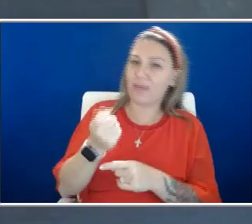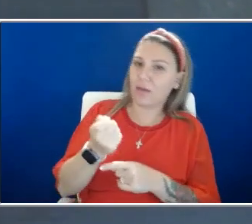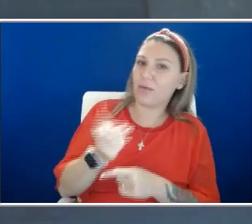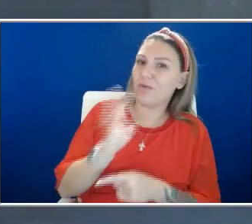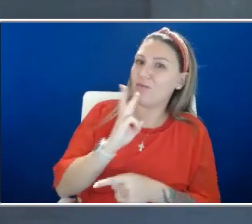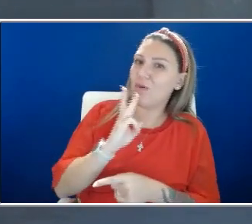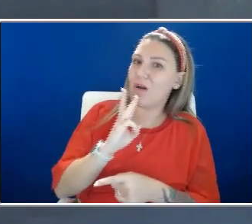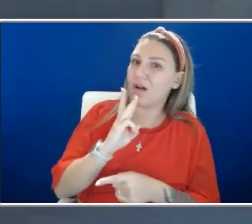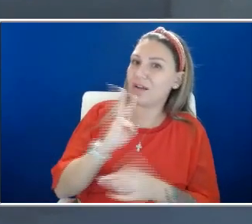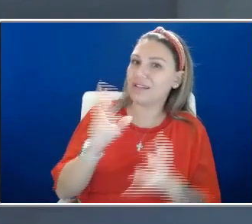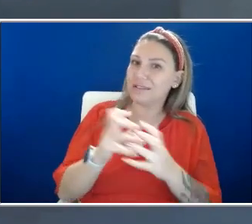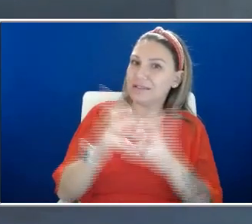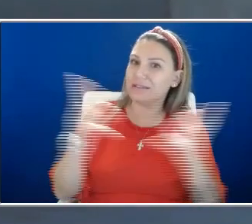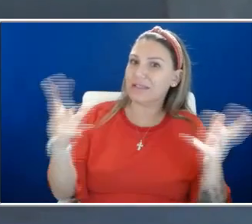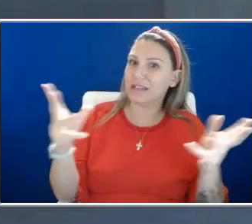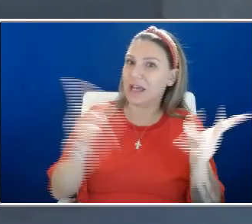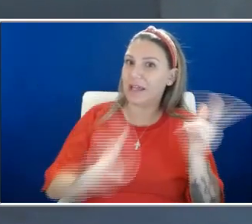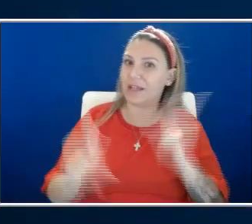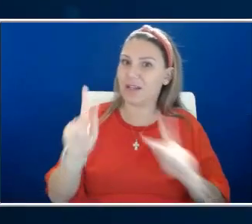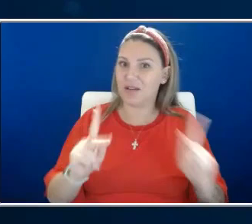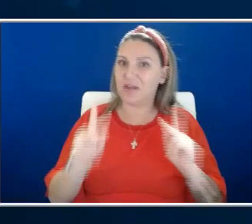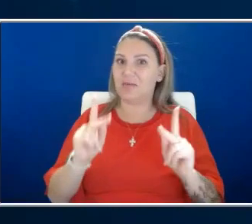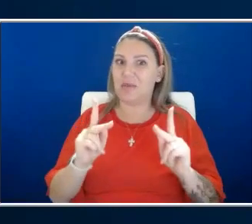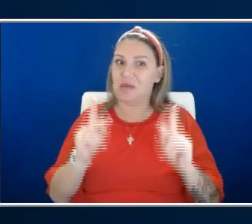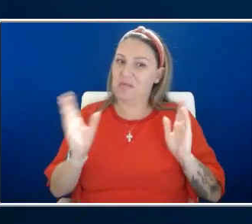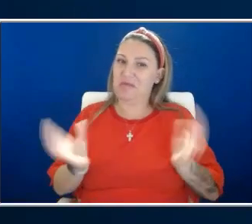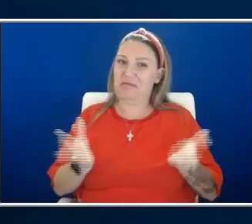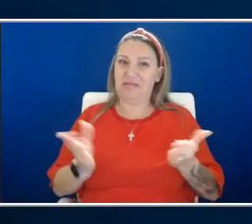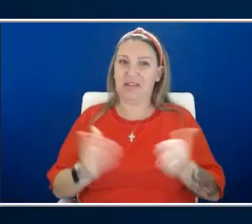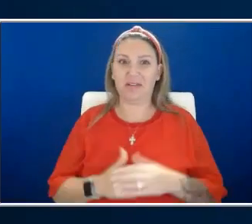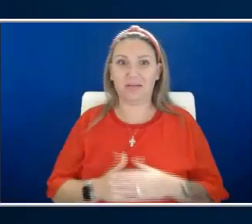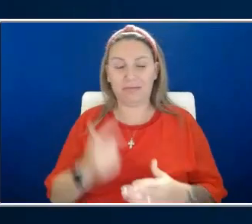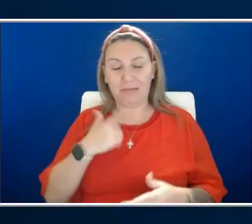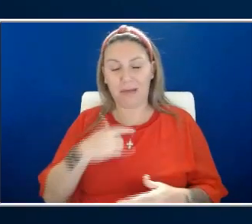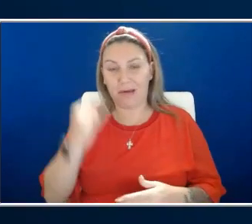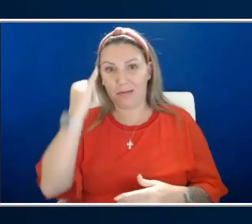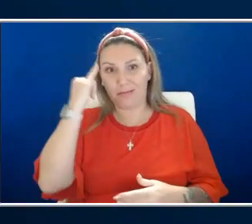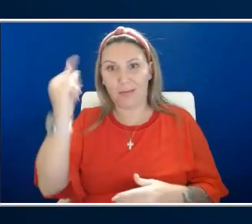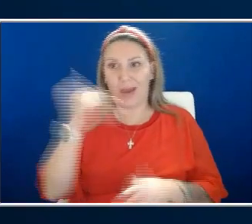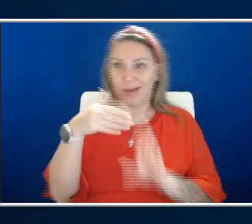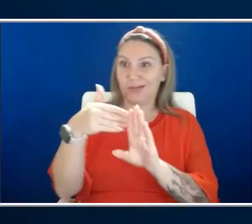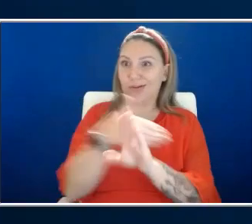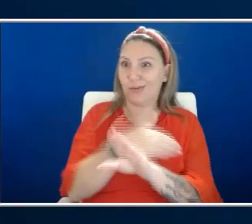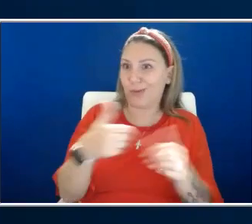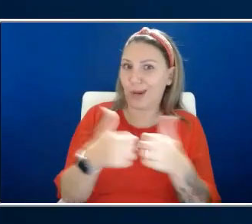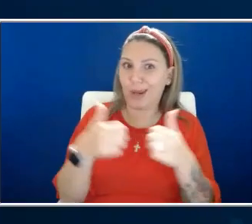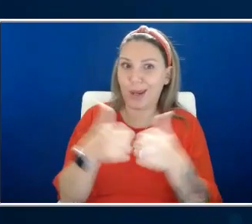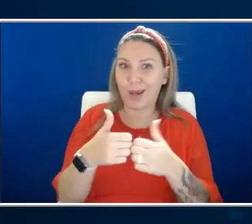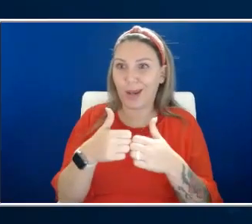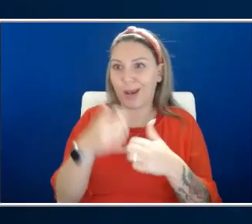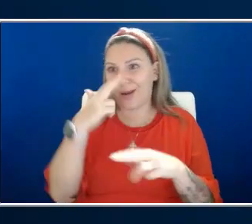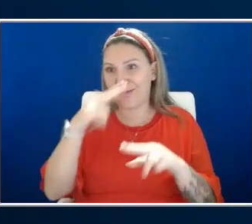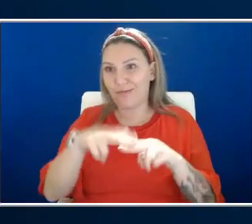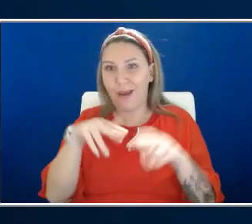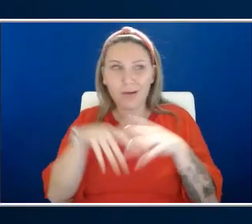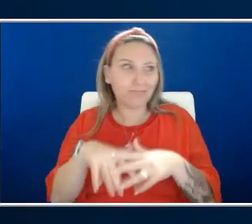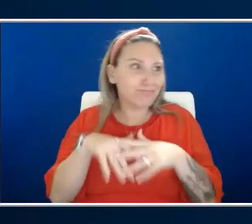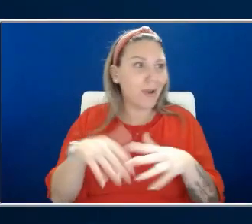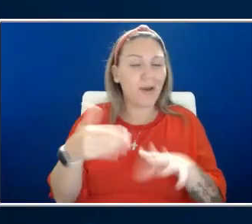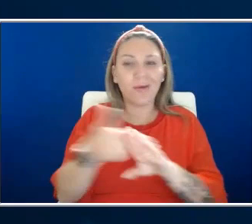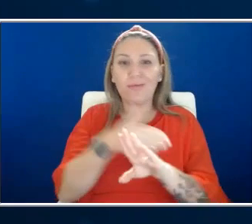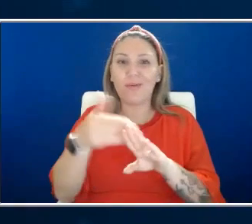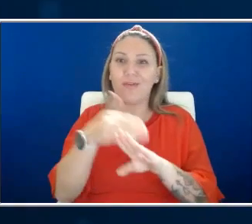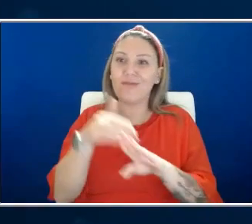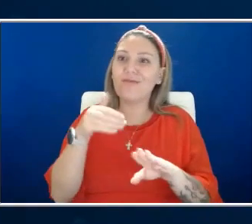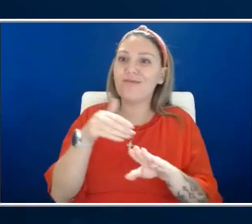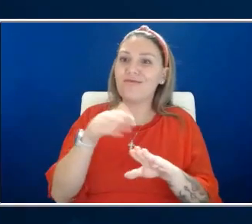puts a lot of people in our care center. Well, I would imagine they've got a pregame just like the players do, at home before you come down, make sure you're staying nice and